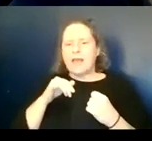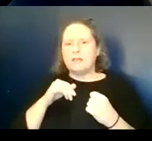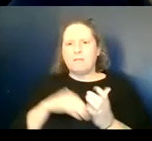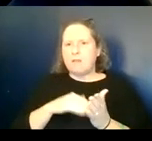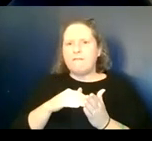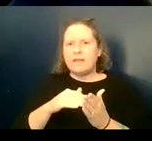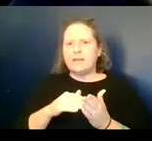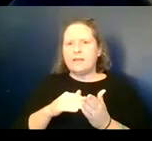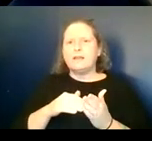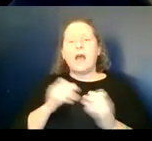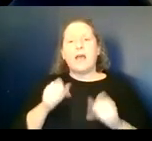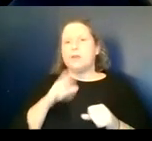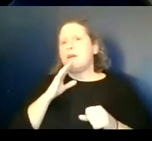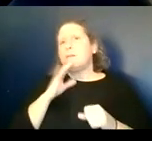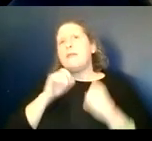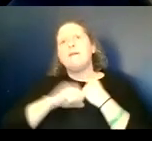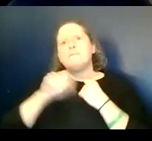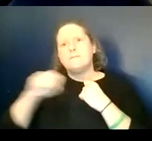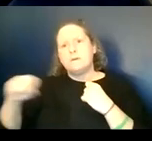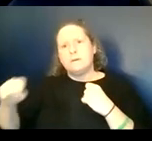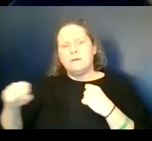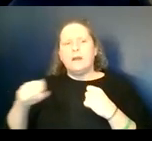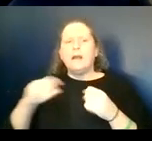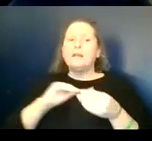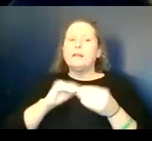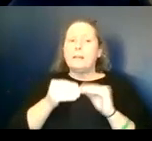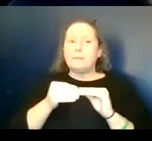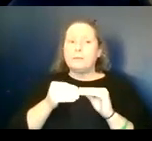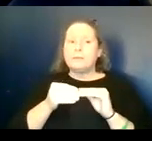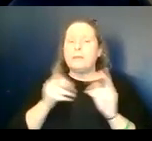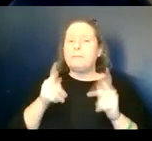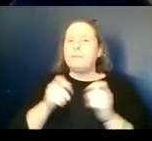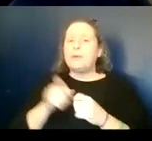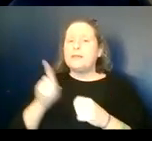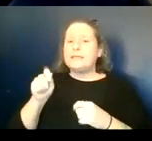right? Facts and figures: people with disabilities experience sexual